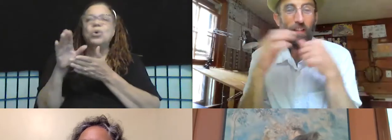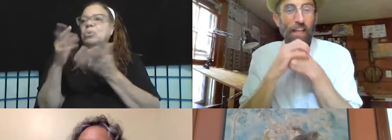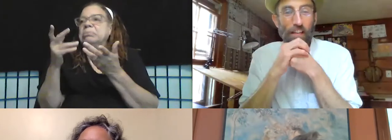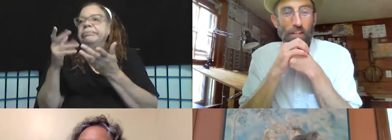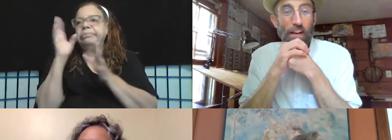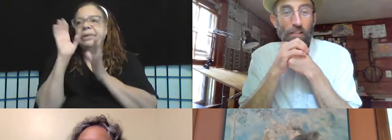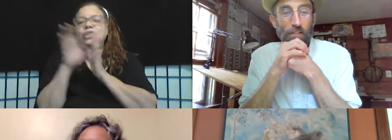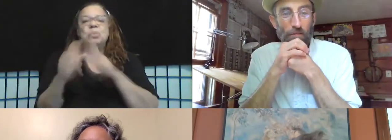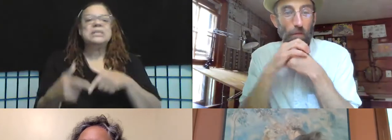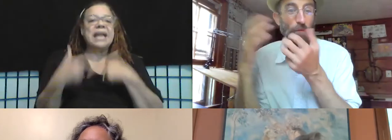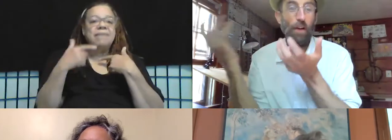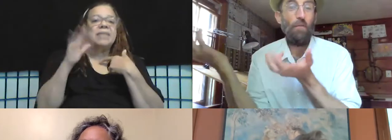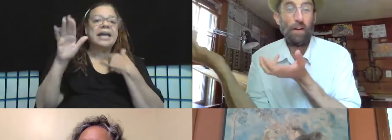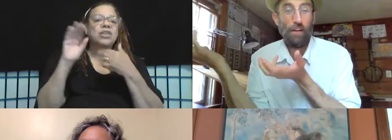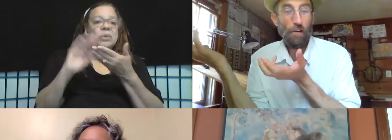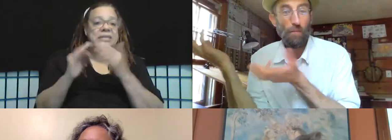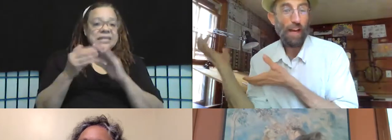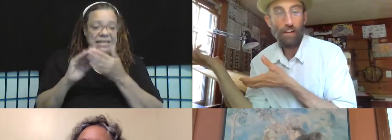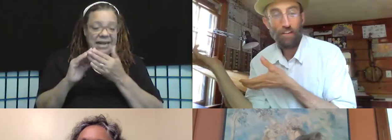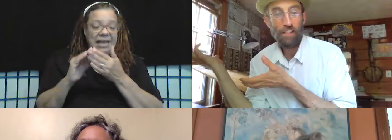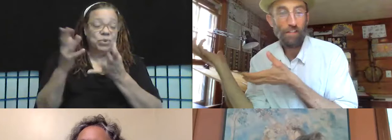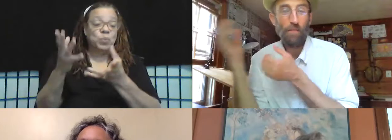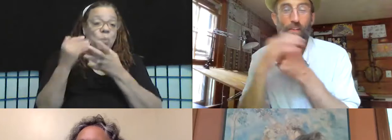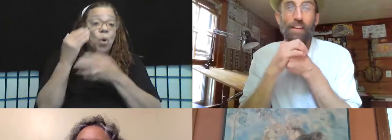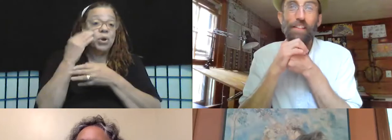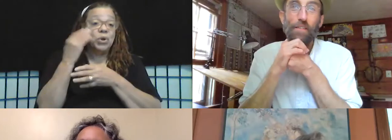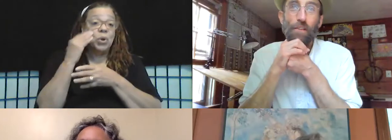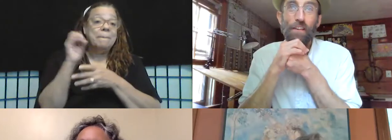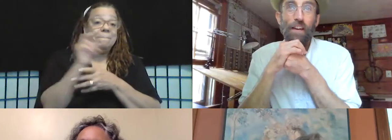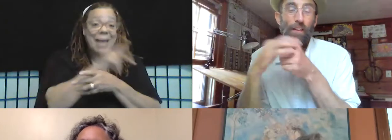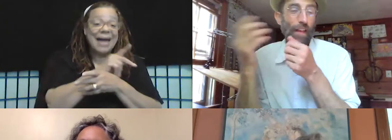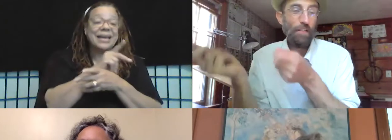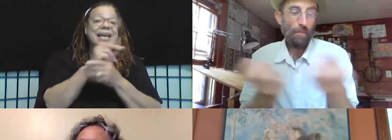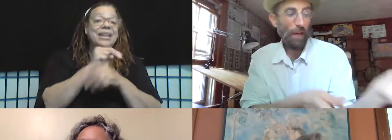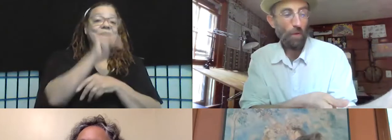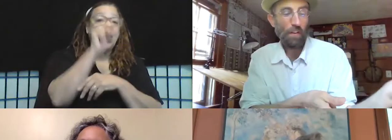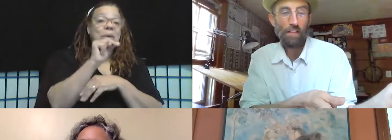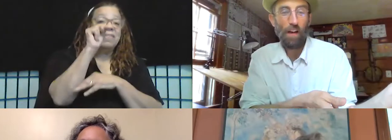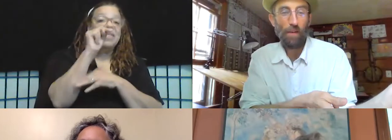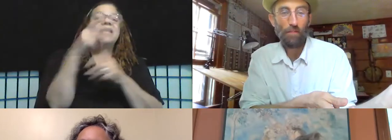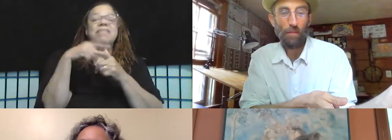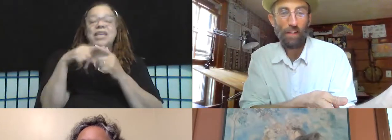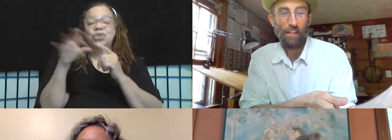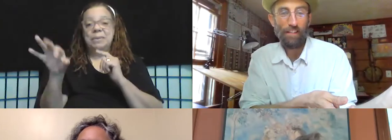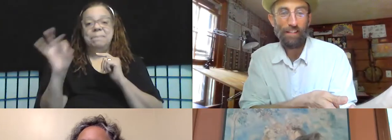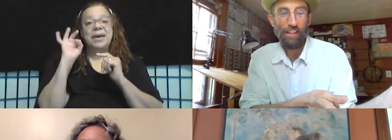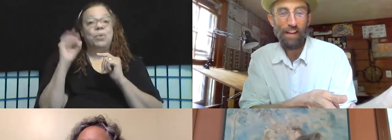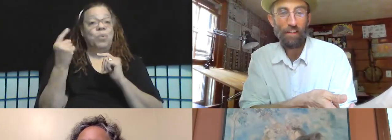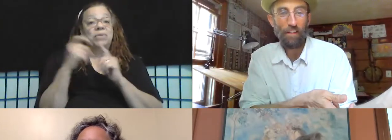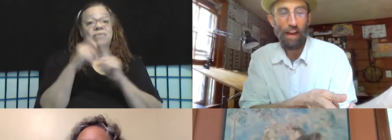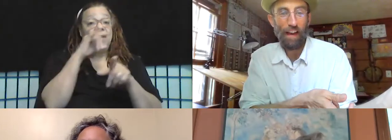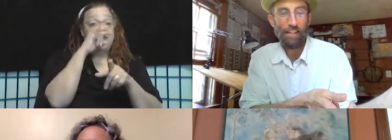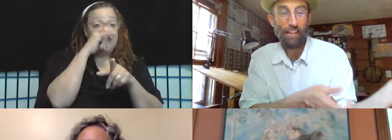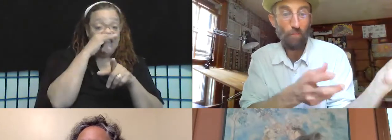what's life like in your town, which we all want to know back in our sister community in the north, then you can pick one of these comics from the kids